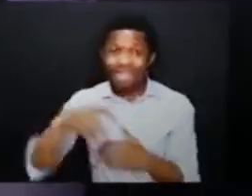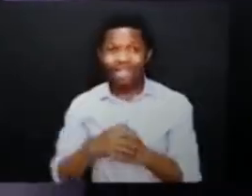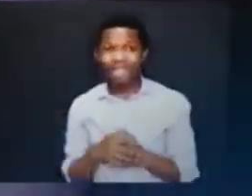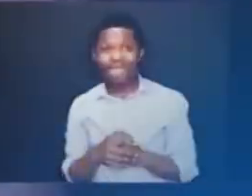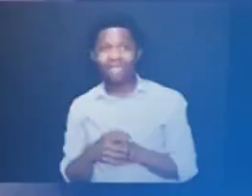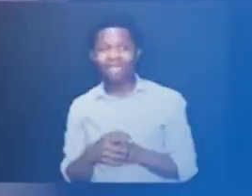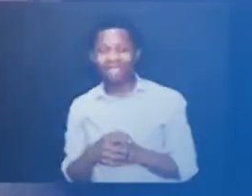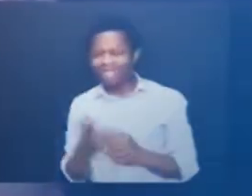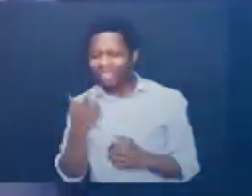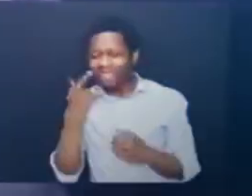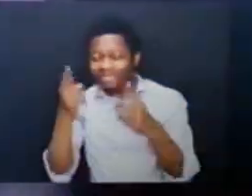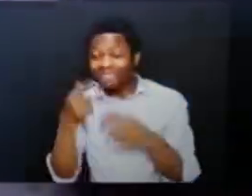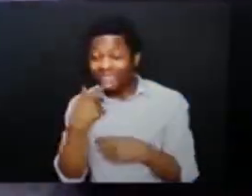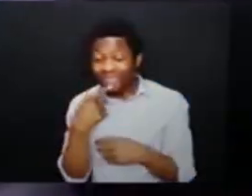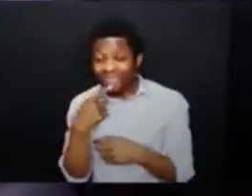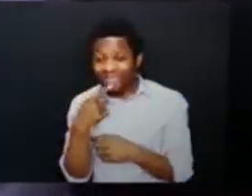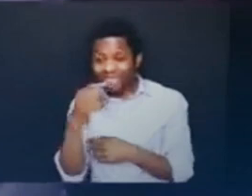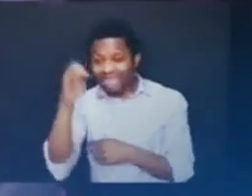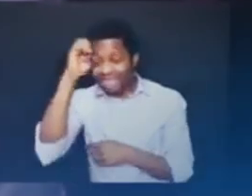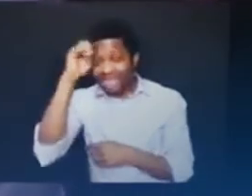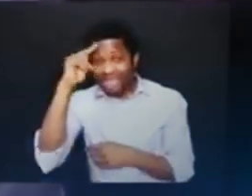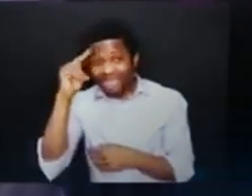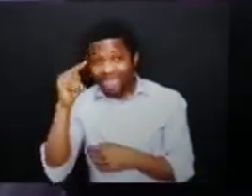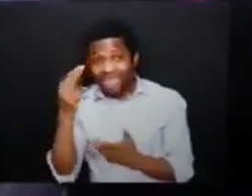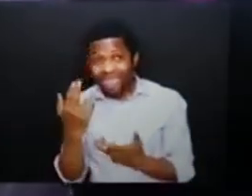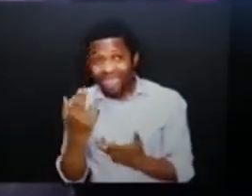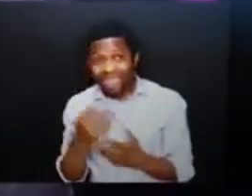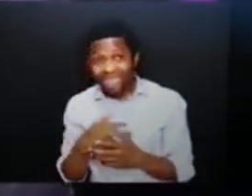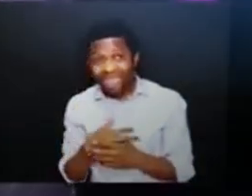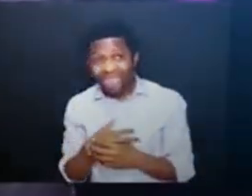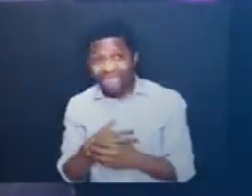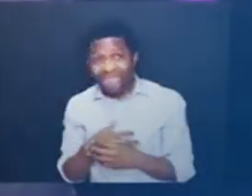It's like, Eric. I said, Eric. Some young man.